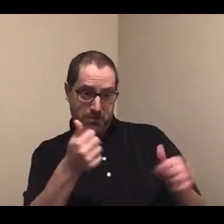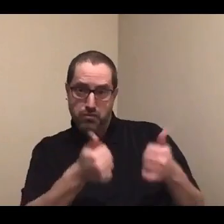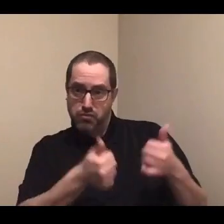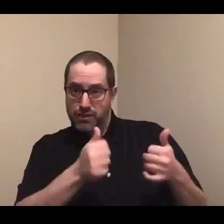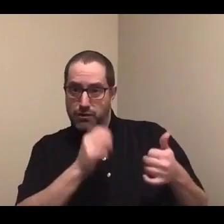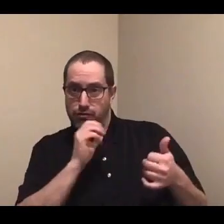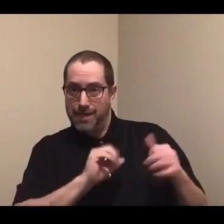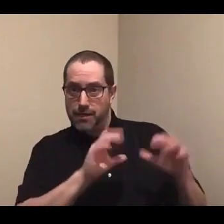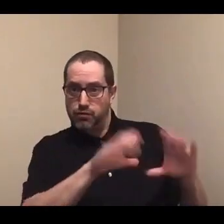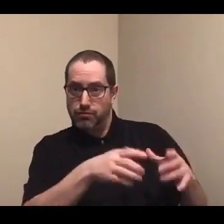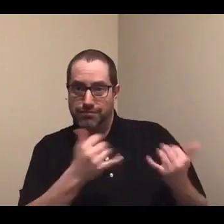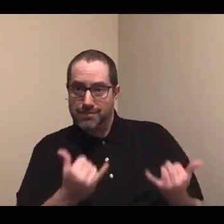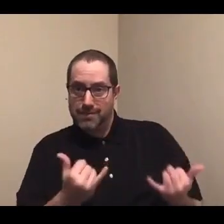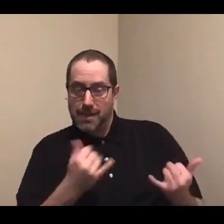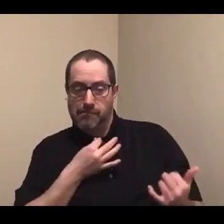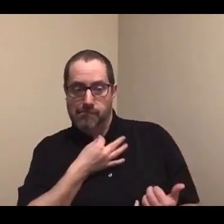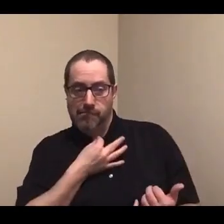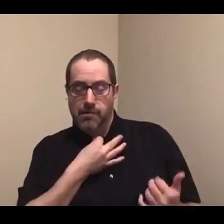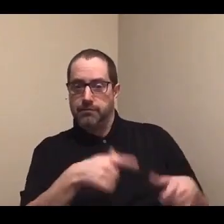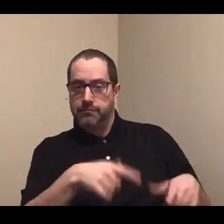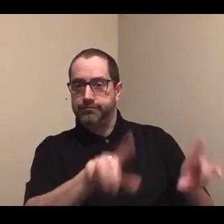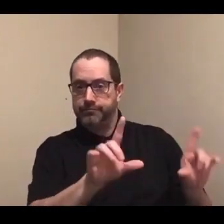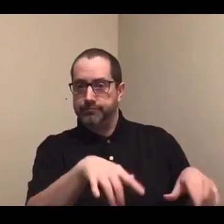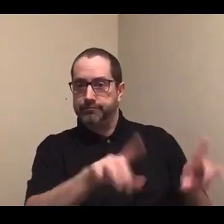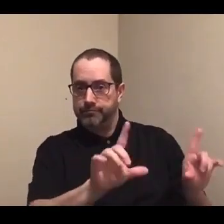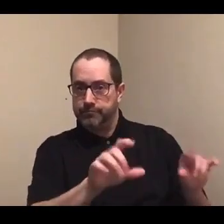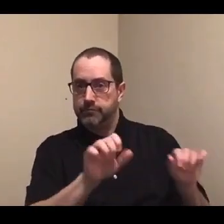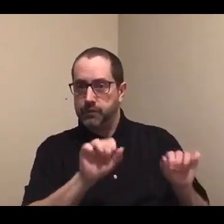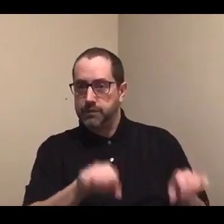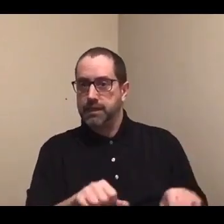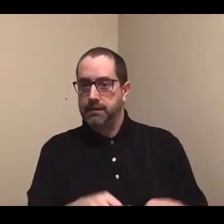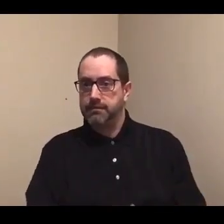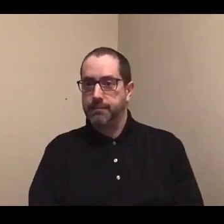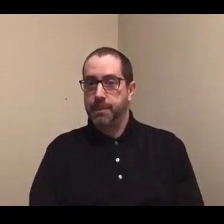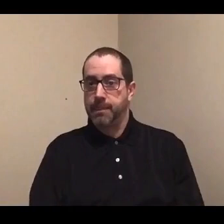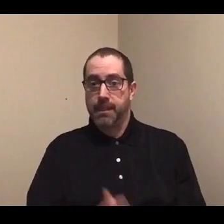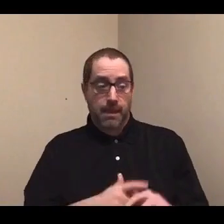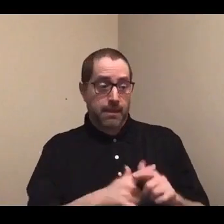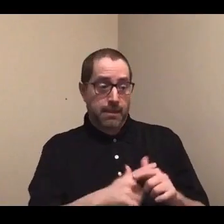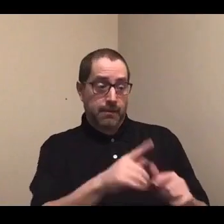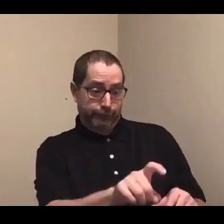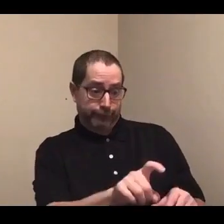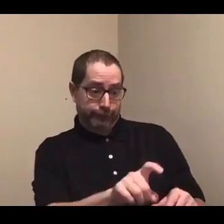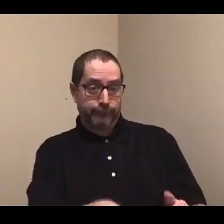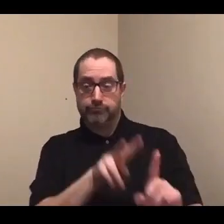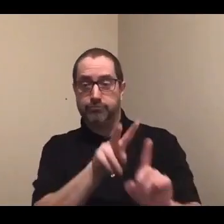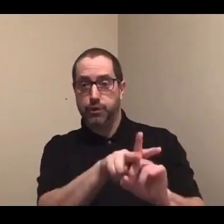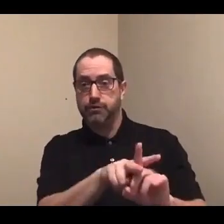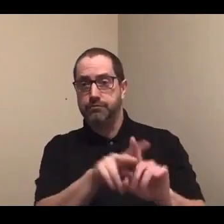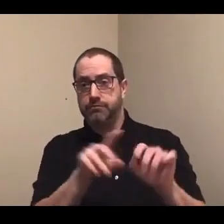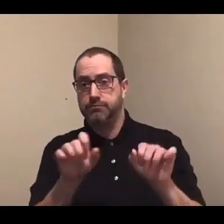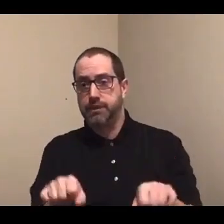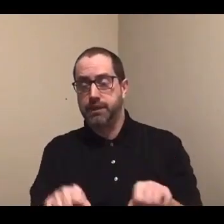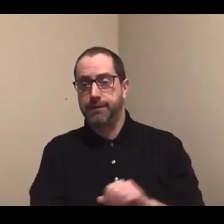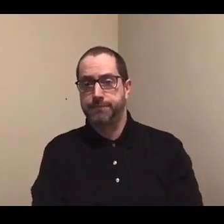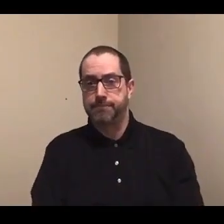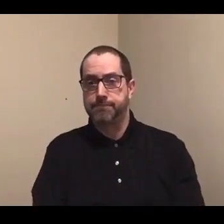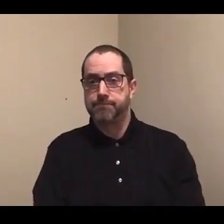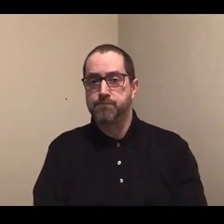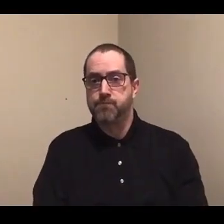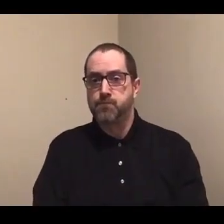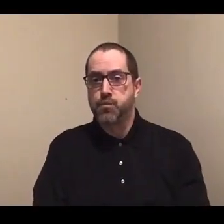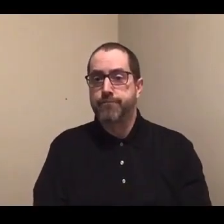for accessing appointments and then go from there to actually book your appointment. An important point is that once